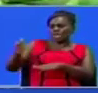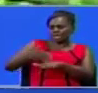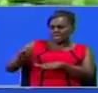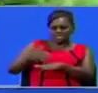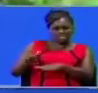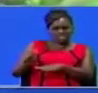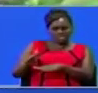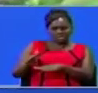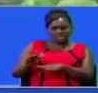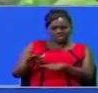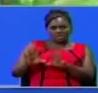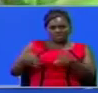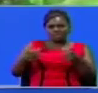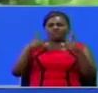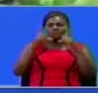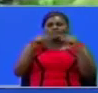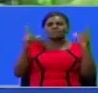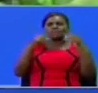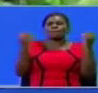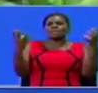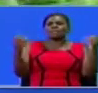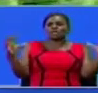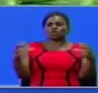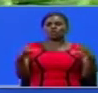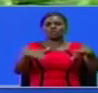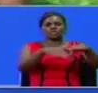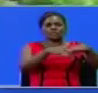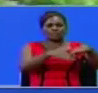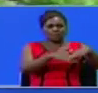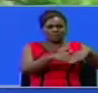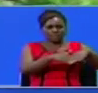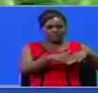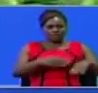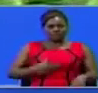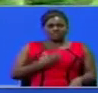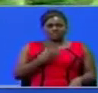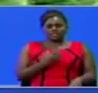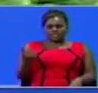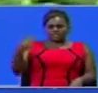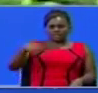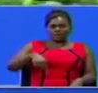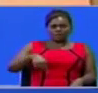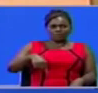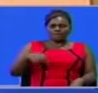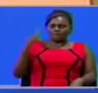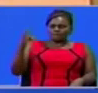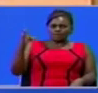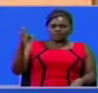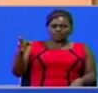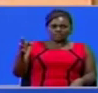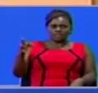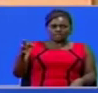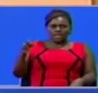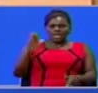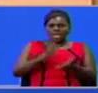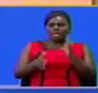waste and give out a message for many of our community members and even tourists to conserve for the future of our. Empty wine